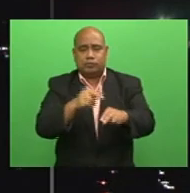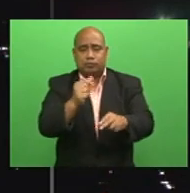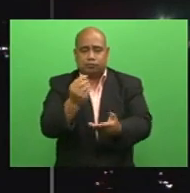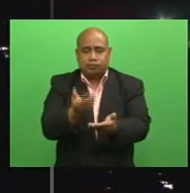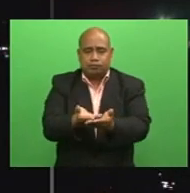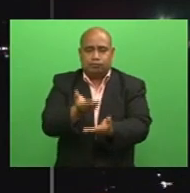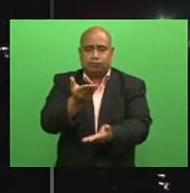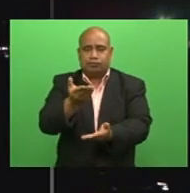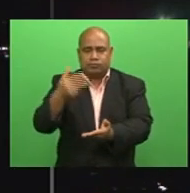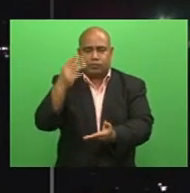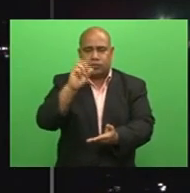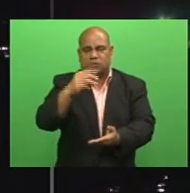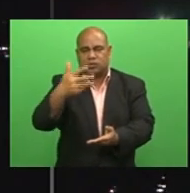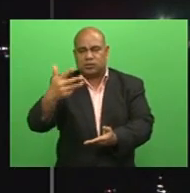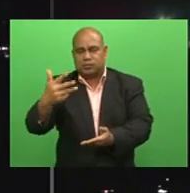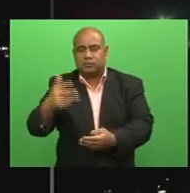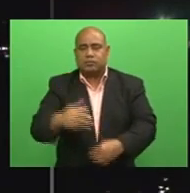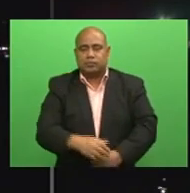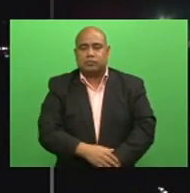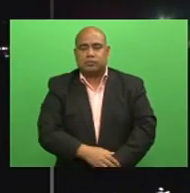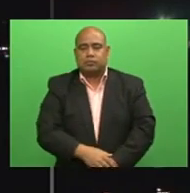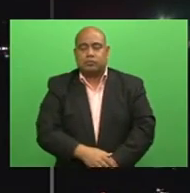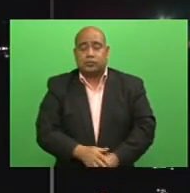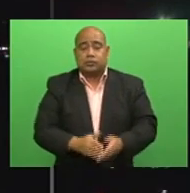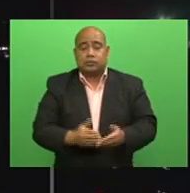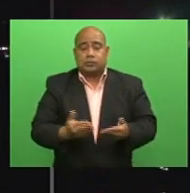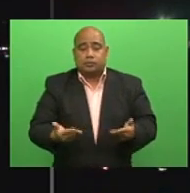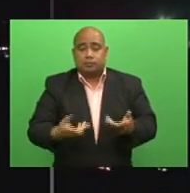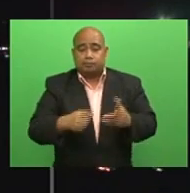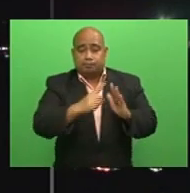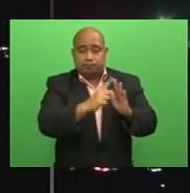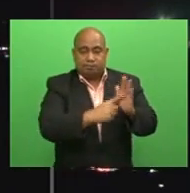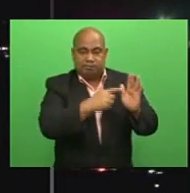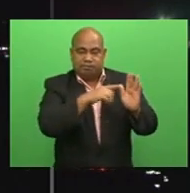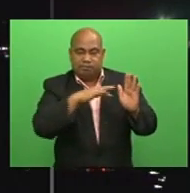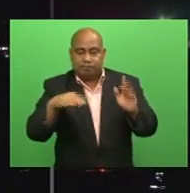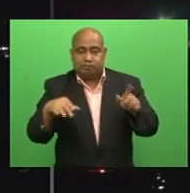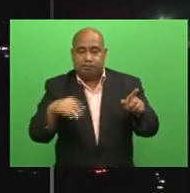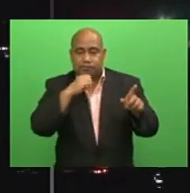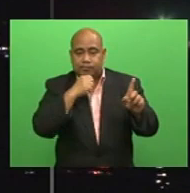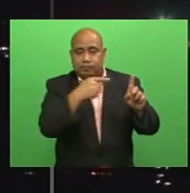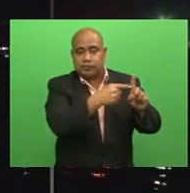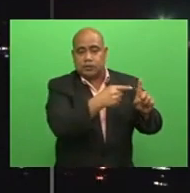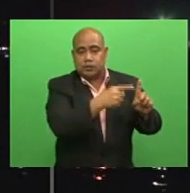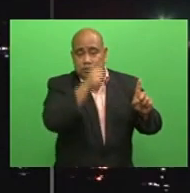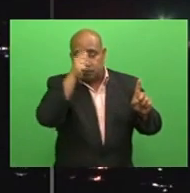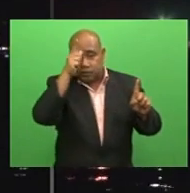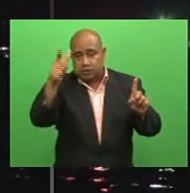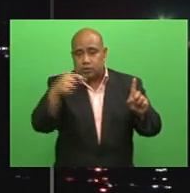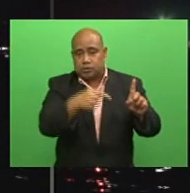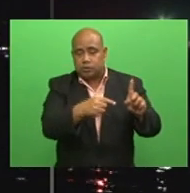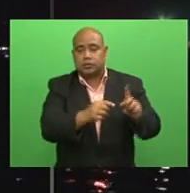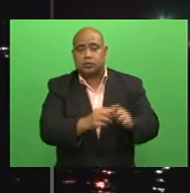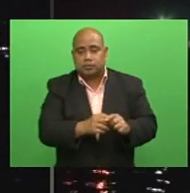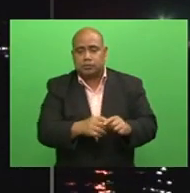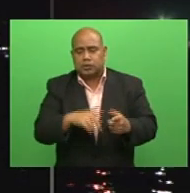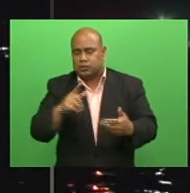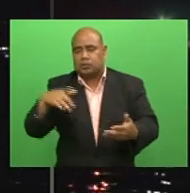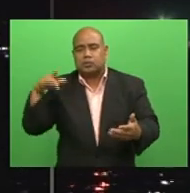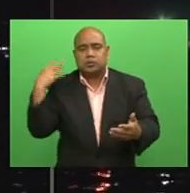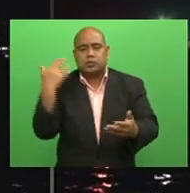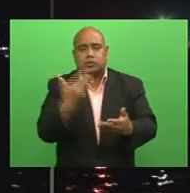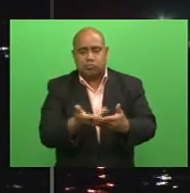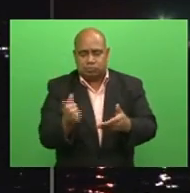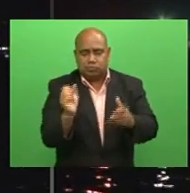record-breaking year. Acting Chief Executive Choni Tikoda says the amount exceeds the total revenue earned in previous years, which was a little